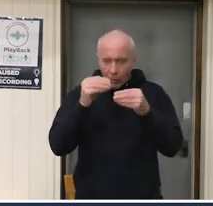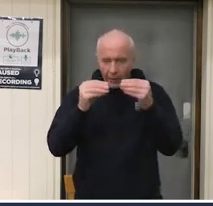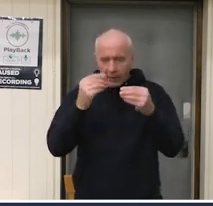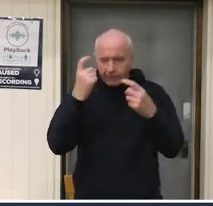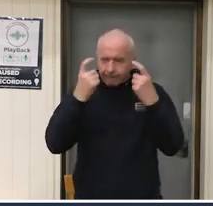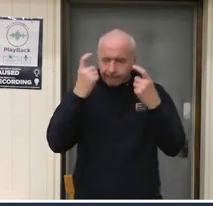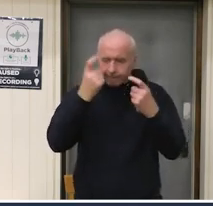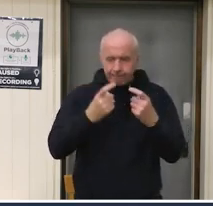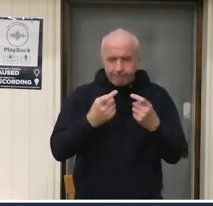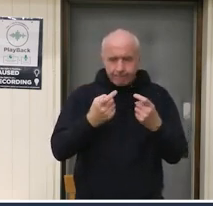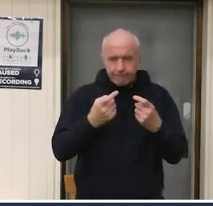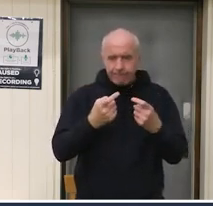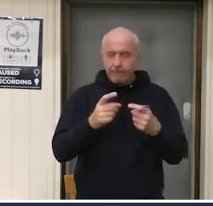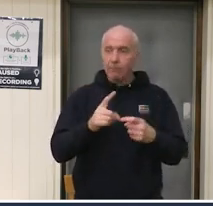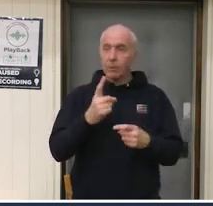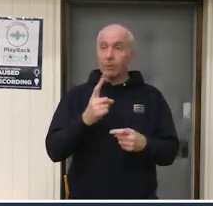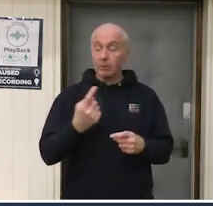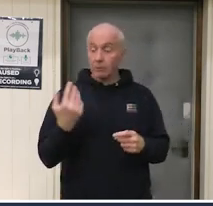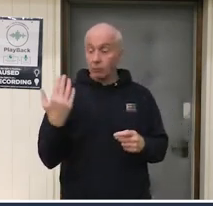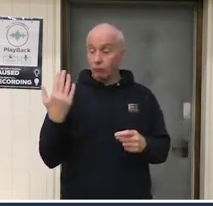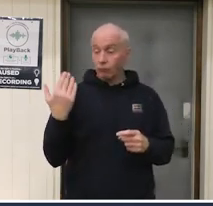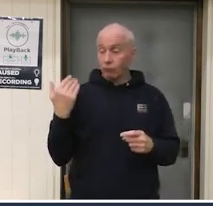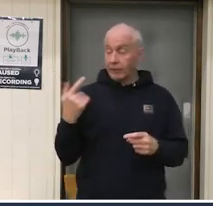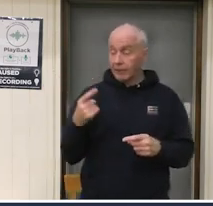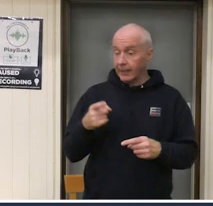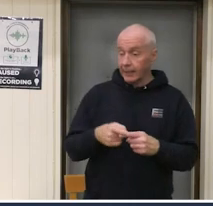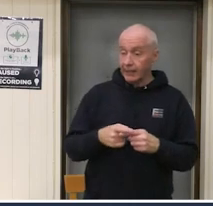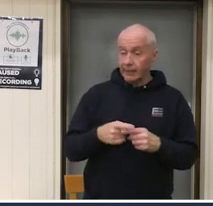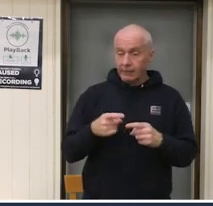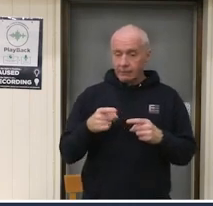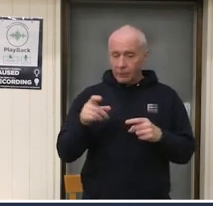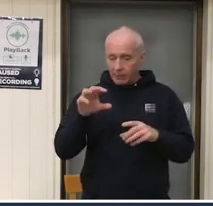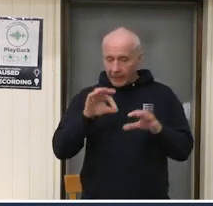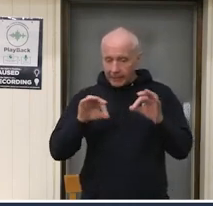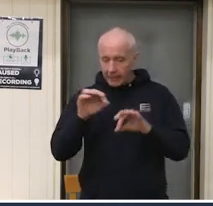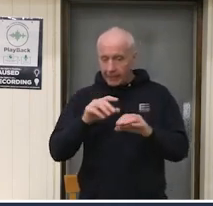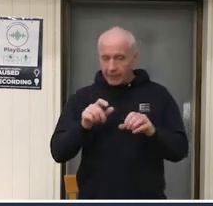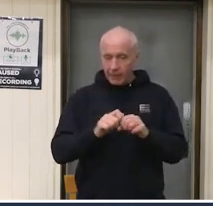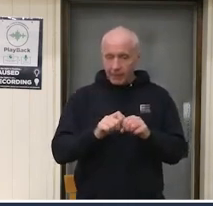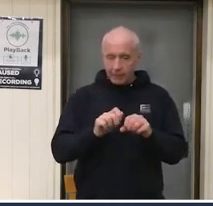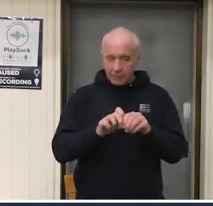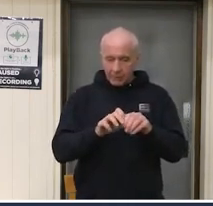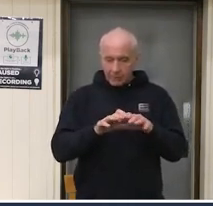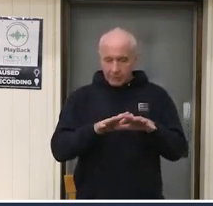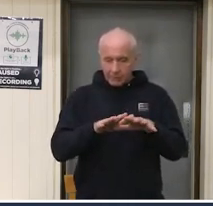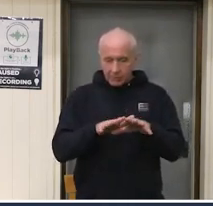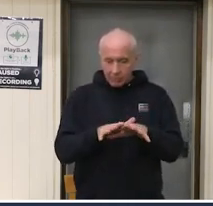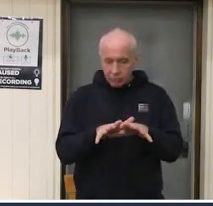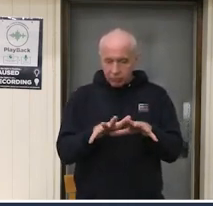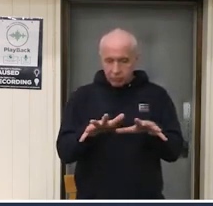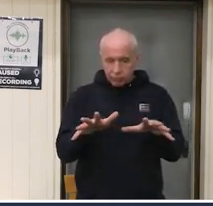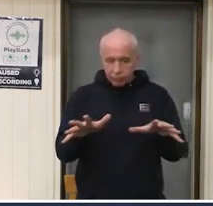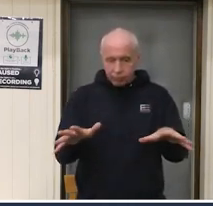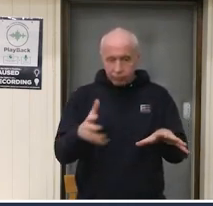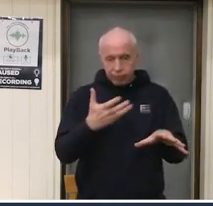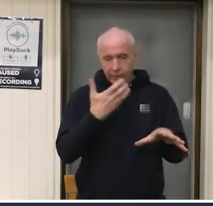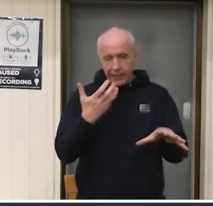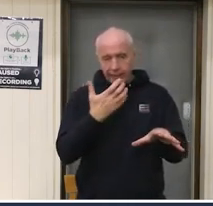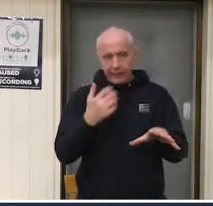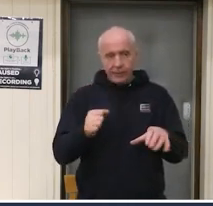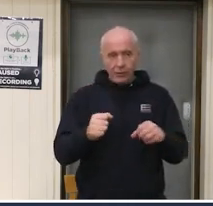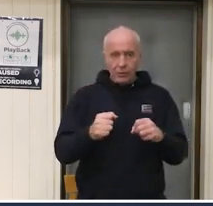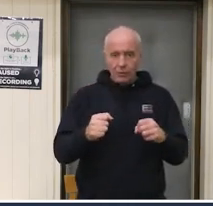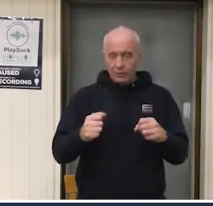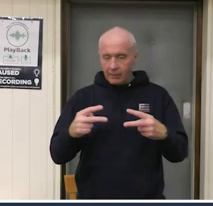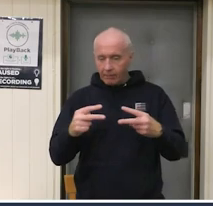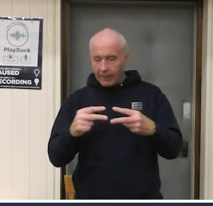I will say that there's been some recent experiments about spreading the heat load out using shaped magnetic fields that have worked really well, which is really cool, so